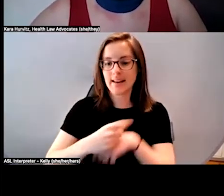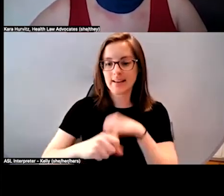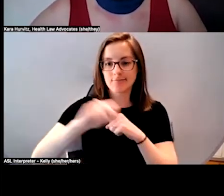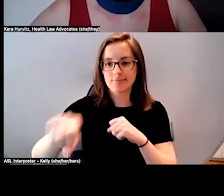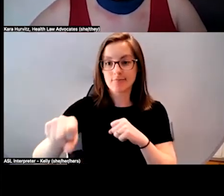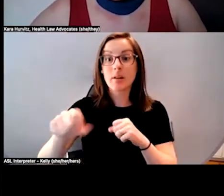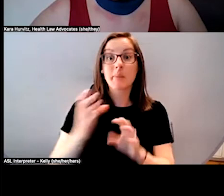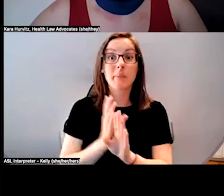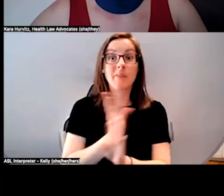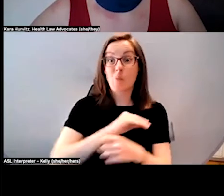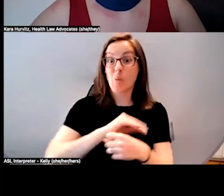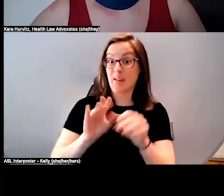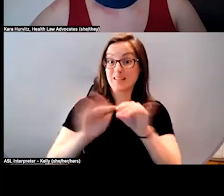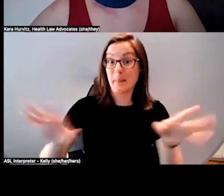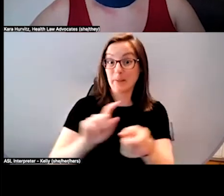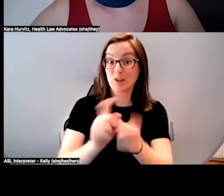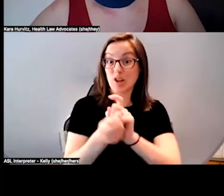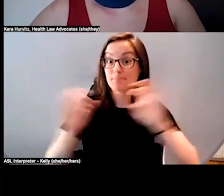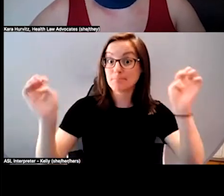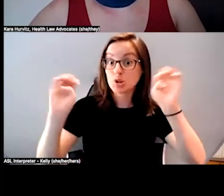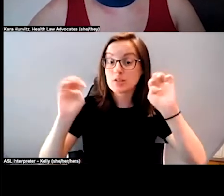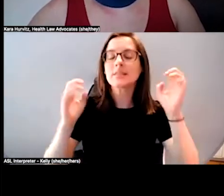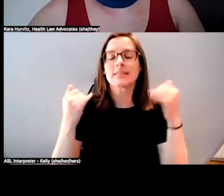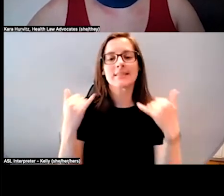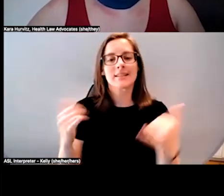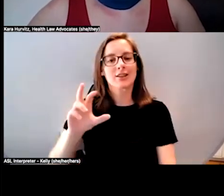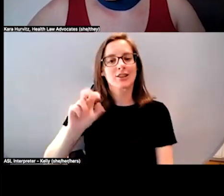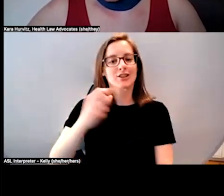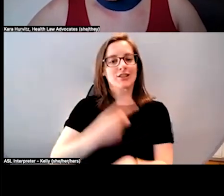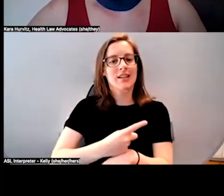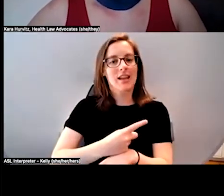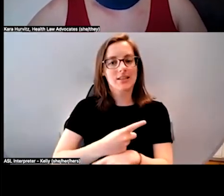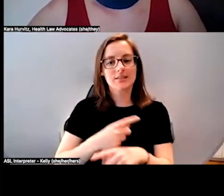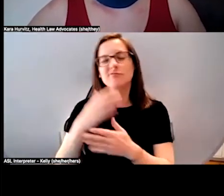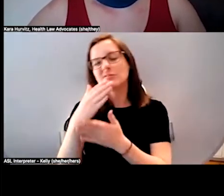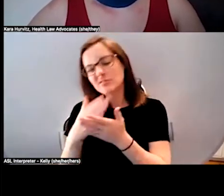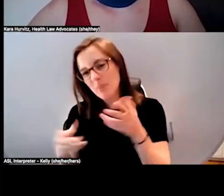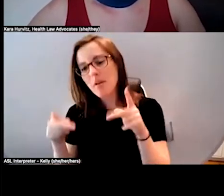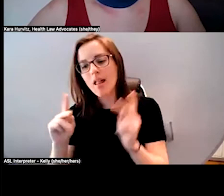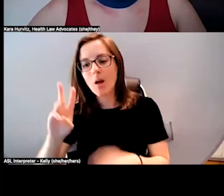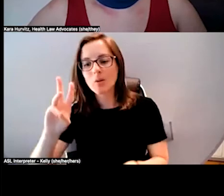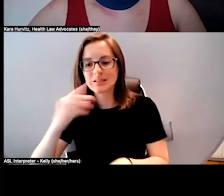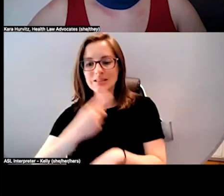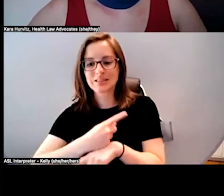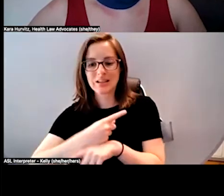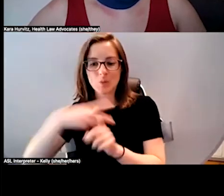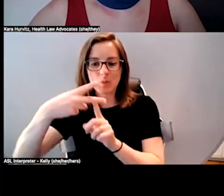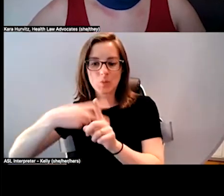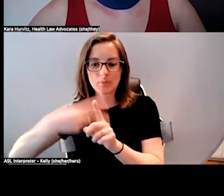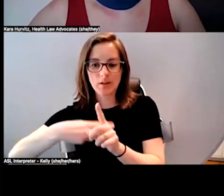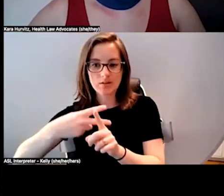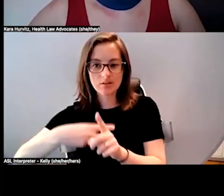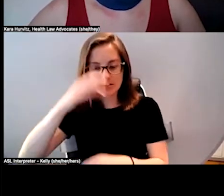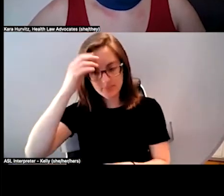of time. Although some MCOs did give 60 days. Mass Health has let us know